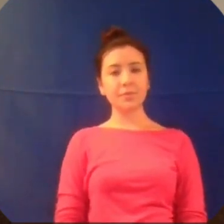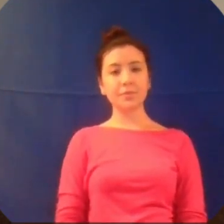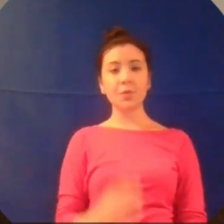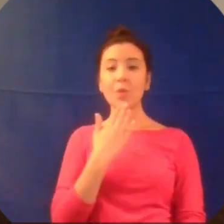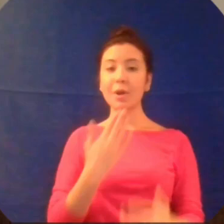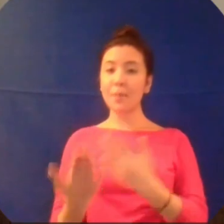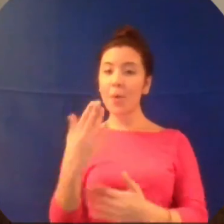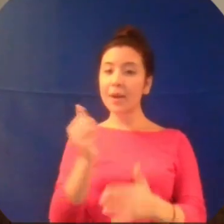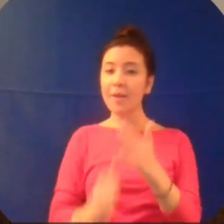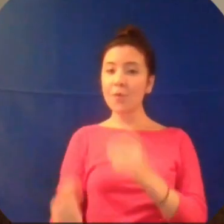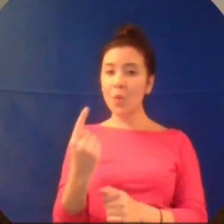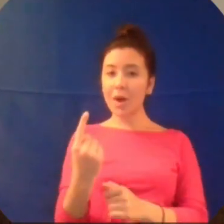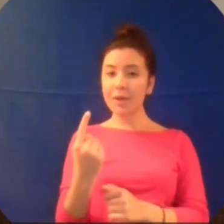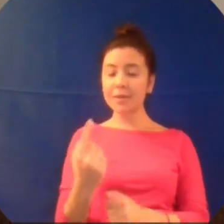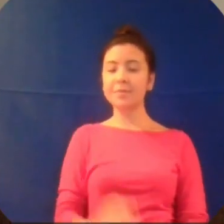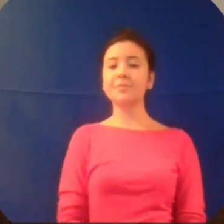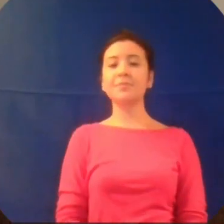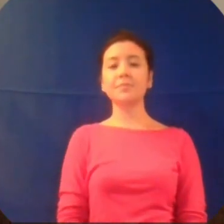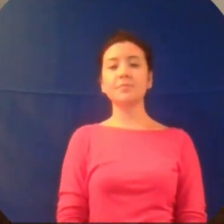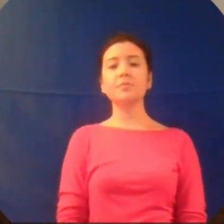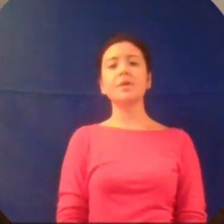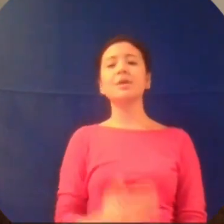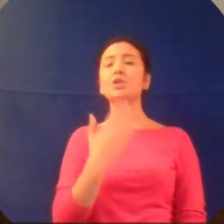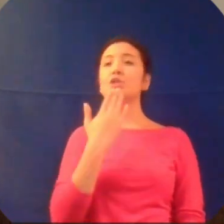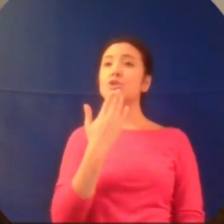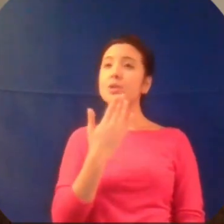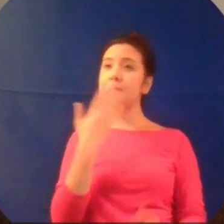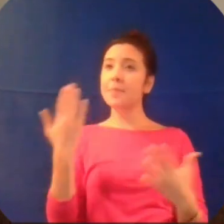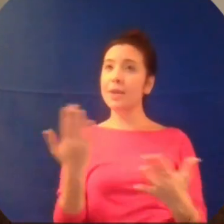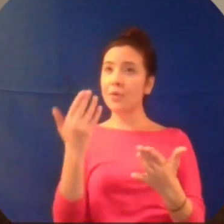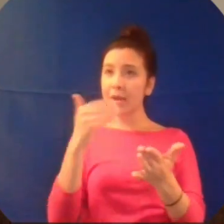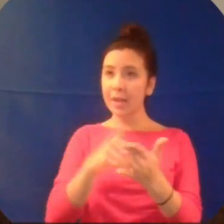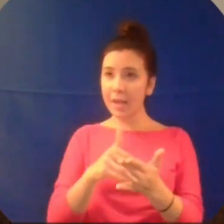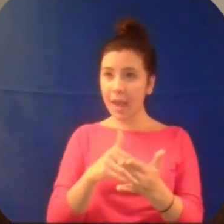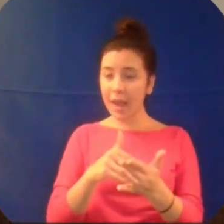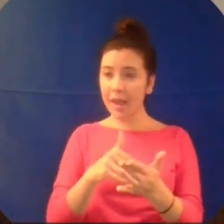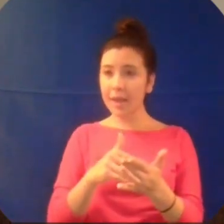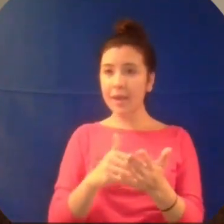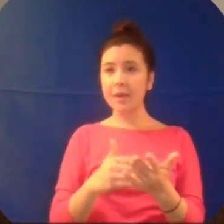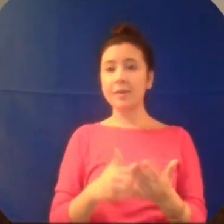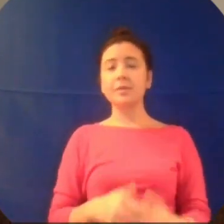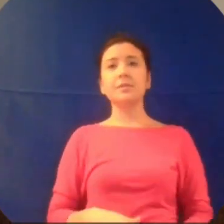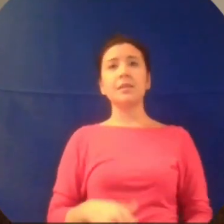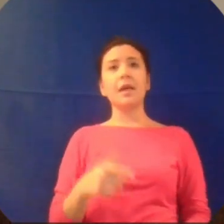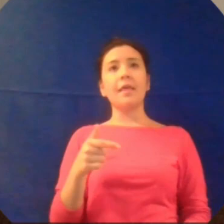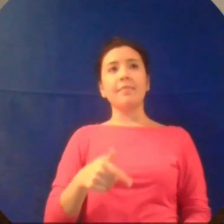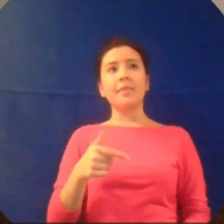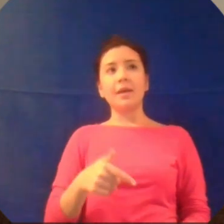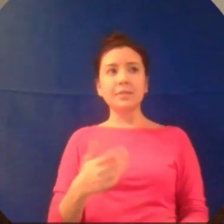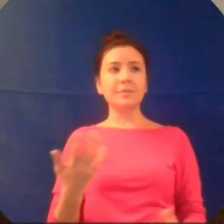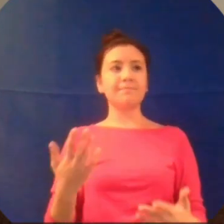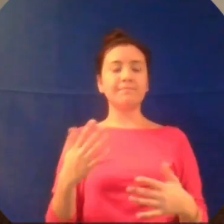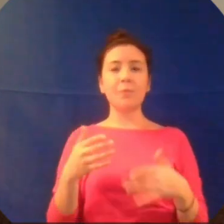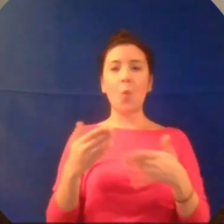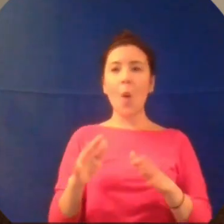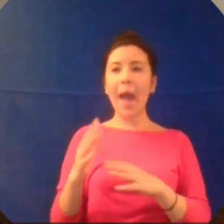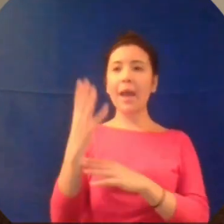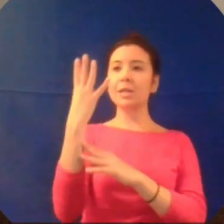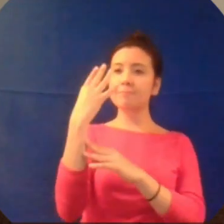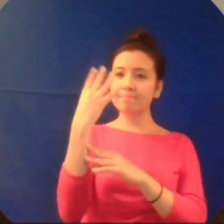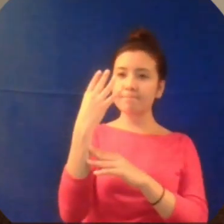Well, good morning, everyone. Good morning. It's good to be with you again in this, you know, kind of virtual way. Again, many of us in